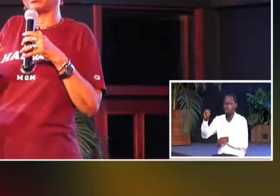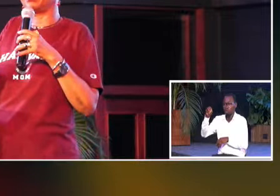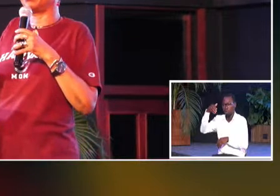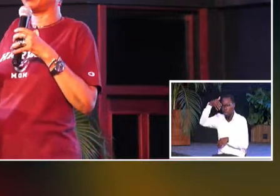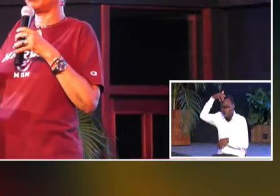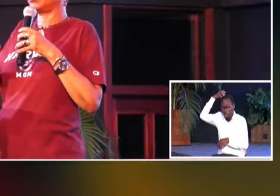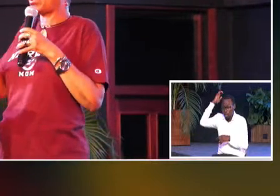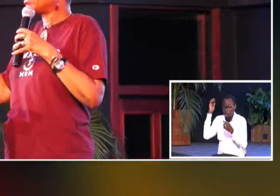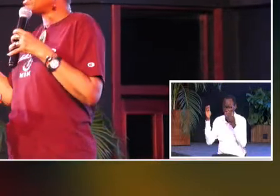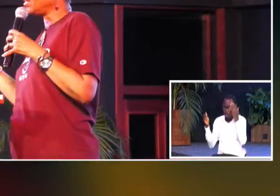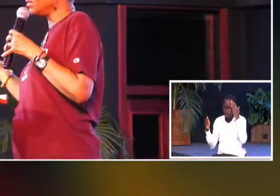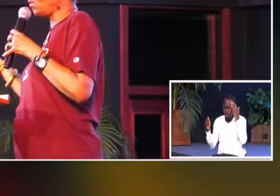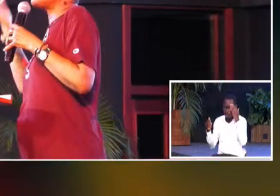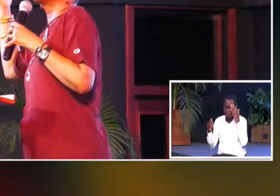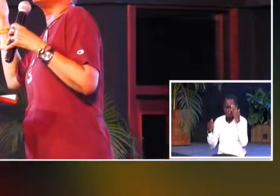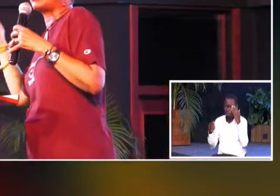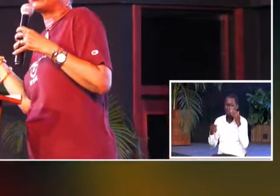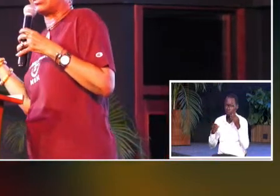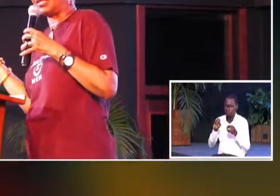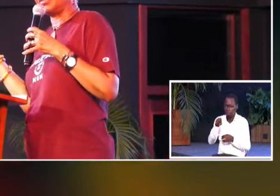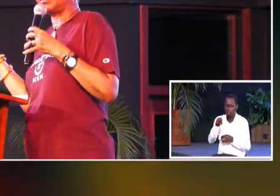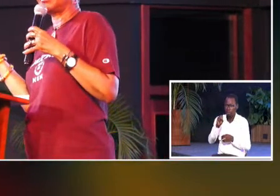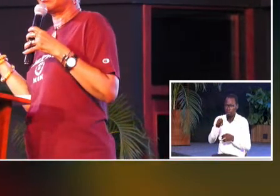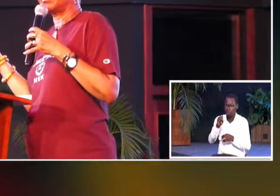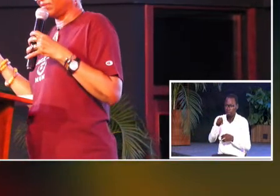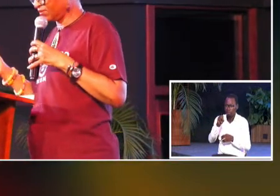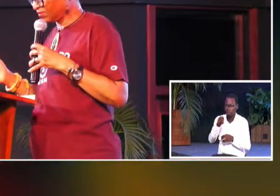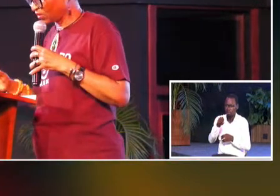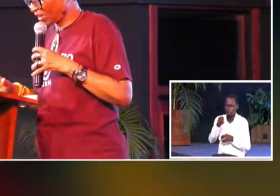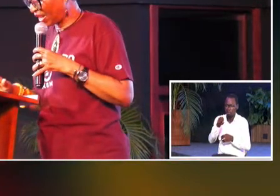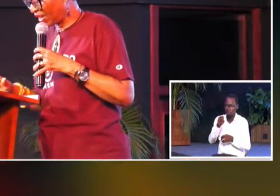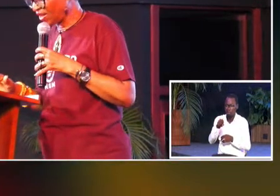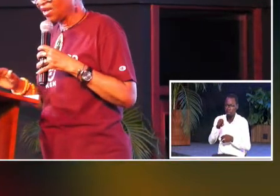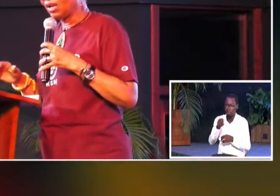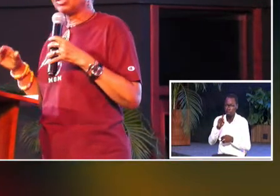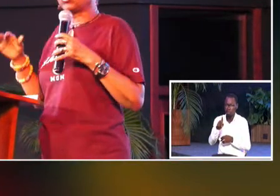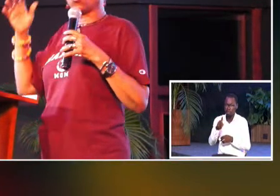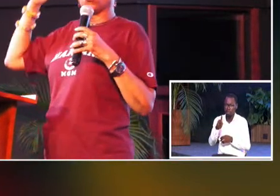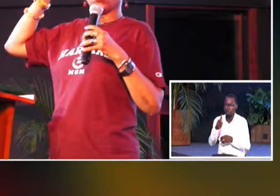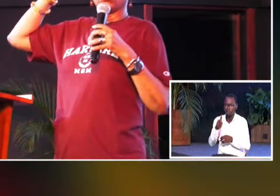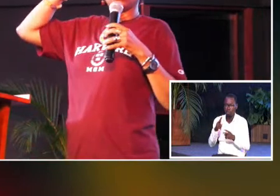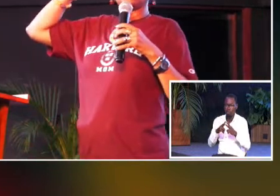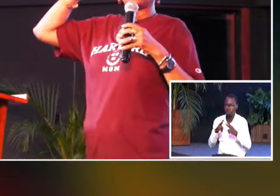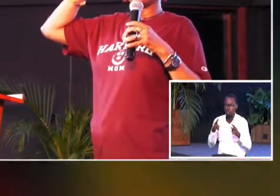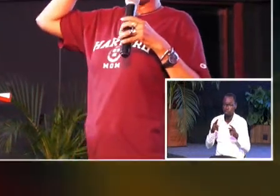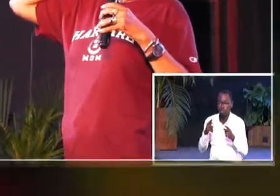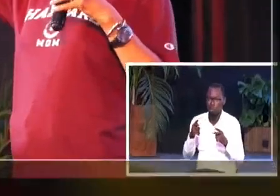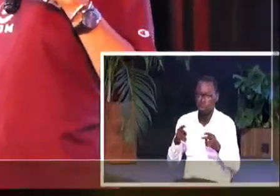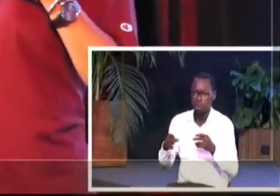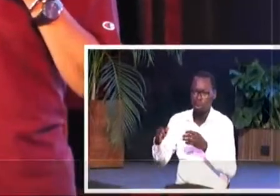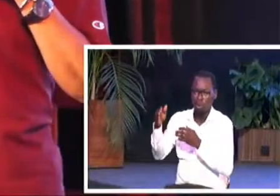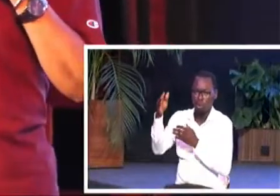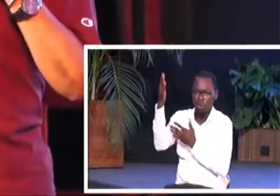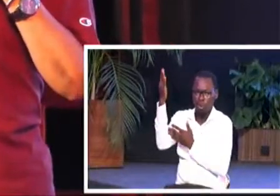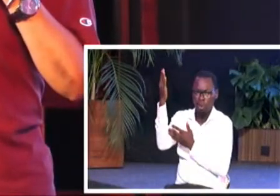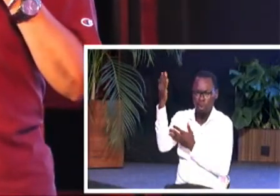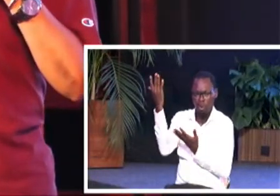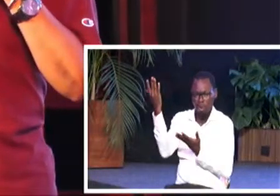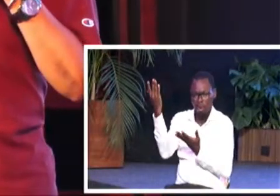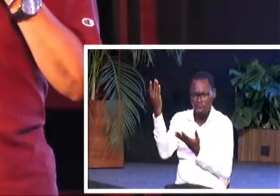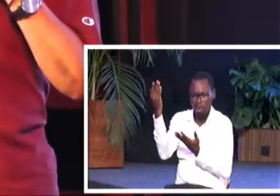look. Where is he? Where is Zoom Lion today? Okay. So, don't have in your mind,